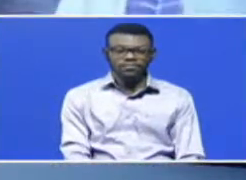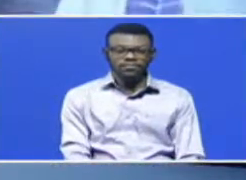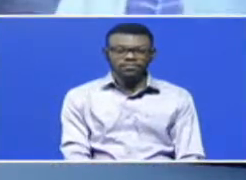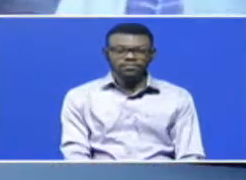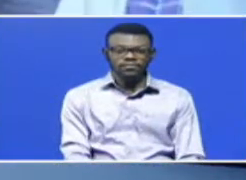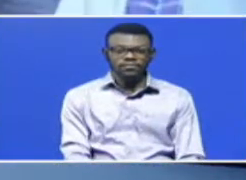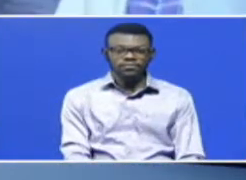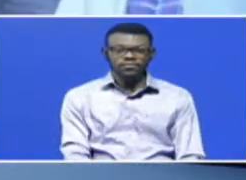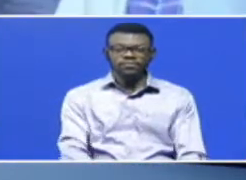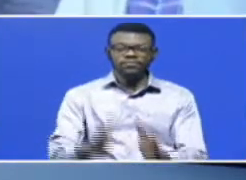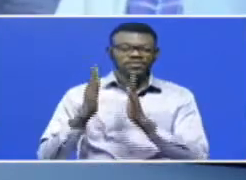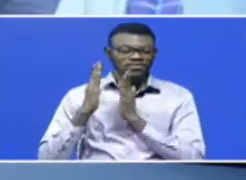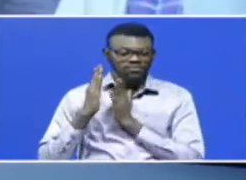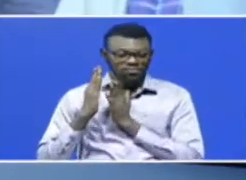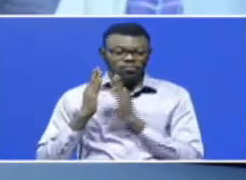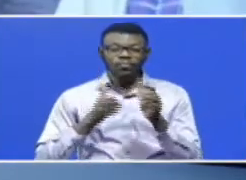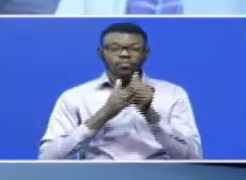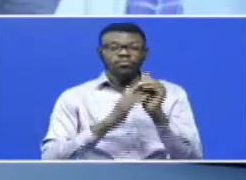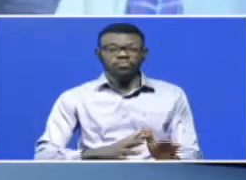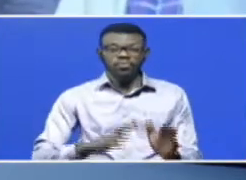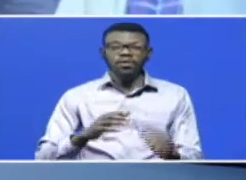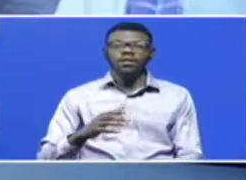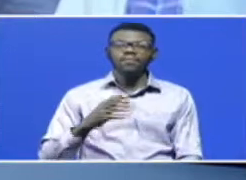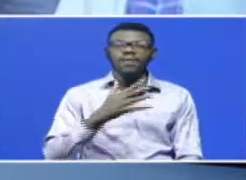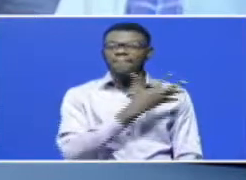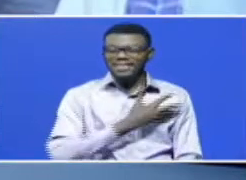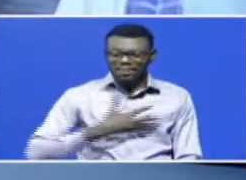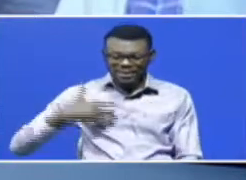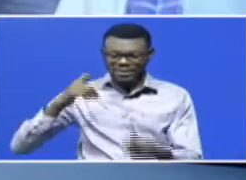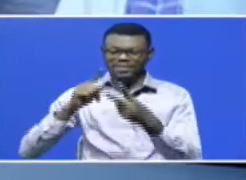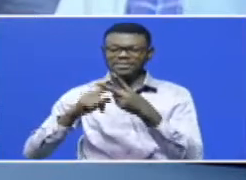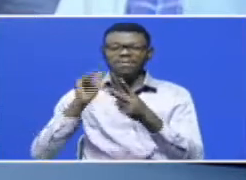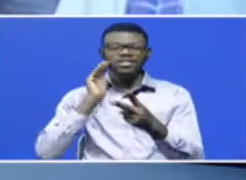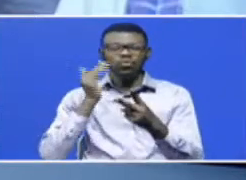To security now, a section of leaders from Marsabit and Isiolo counties have raised concern.